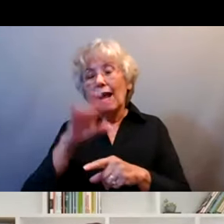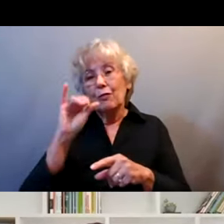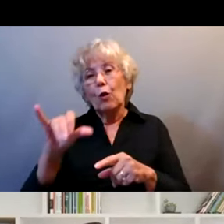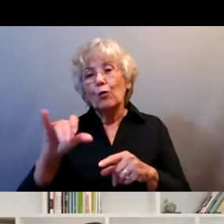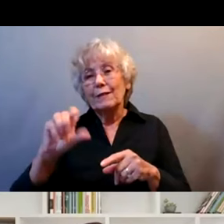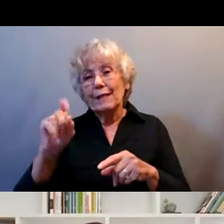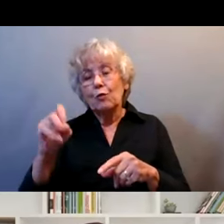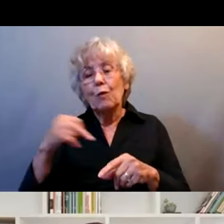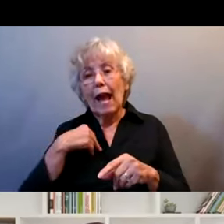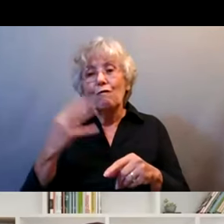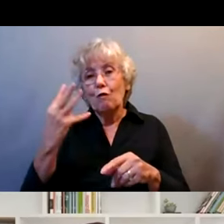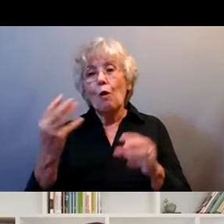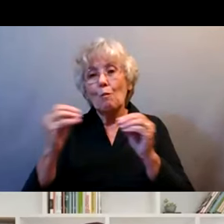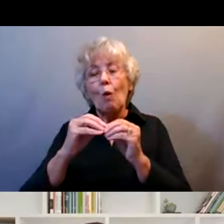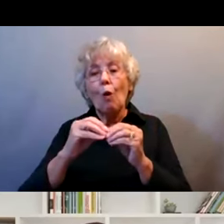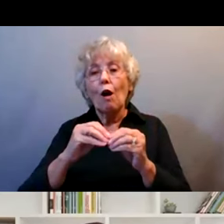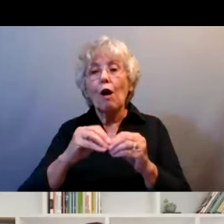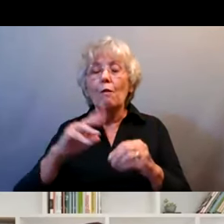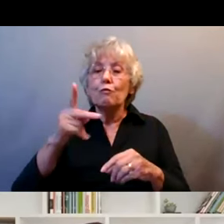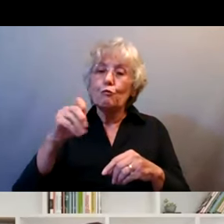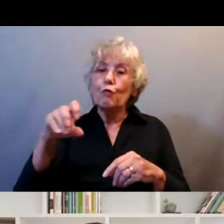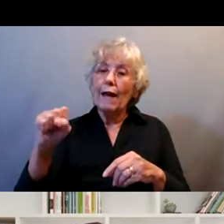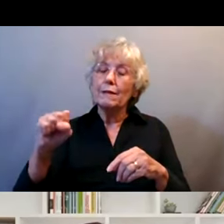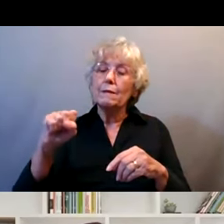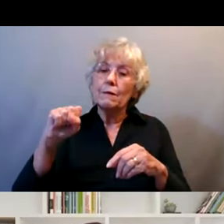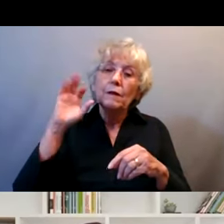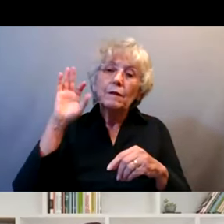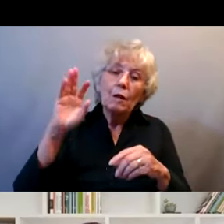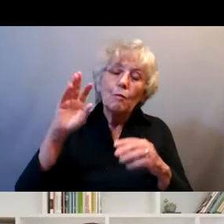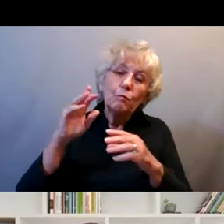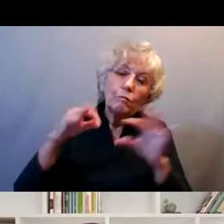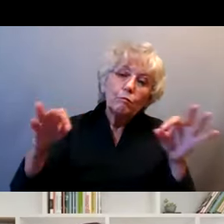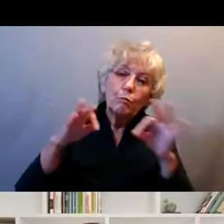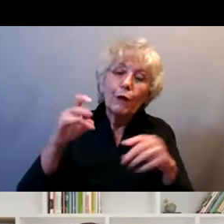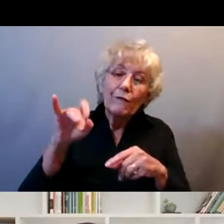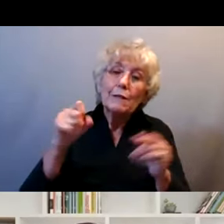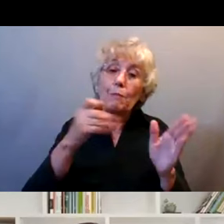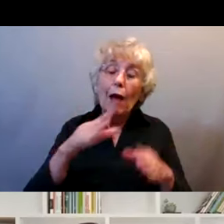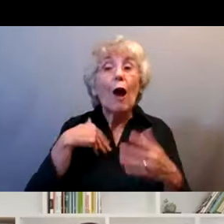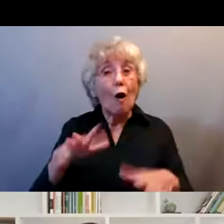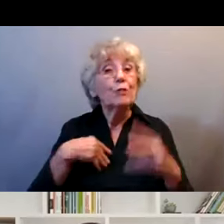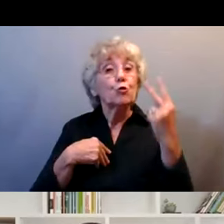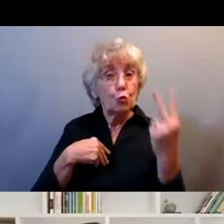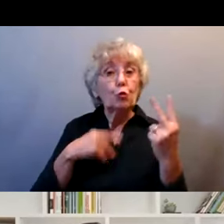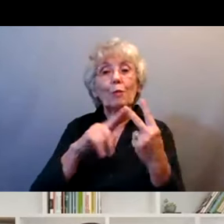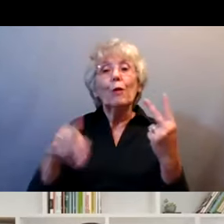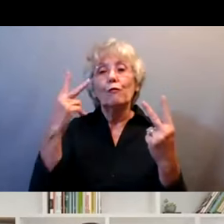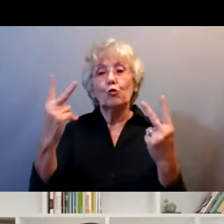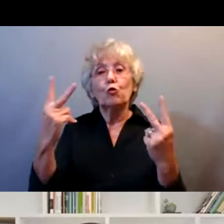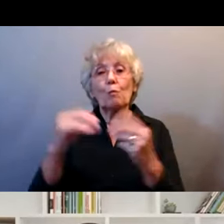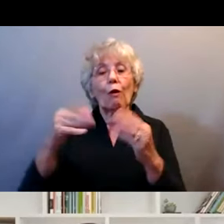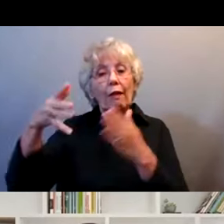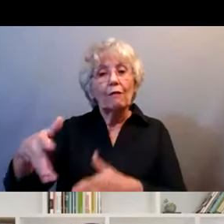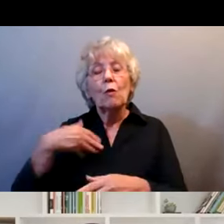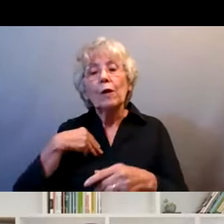briefings planned. We've done two of the four so far, and we have two more to go. We're also leading on paid